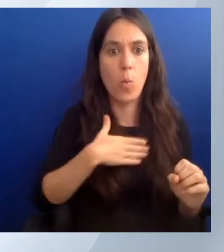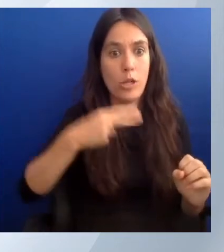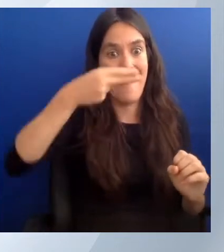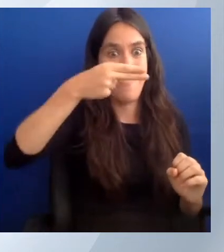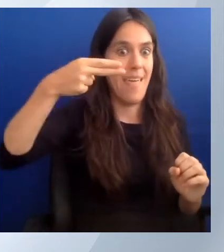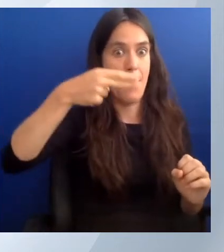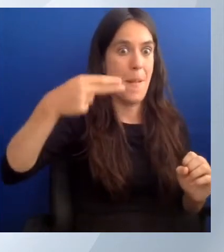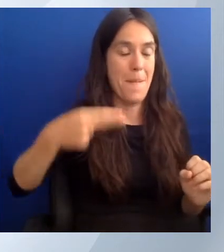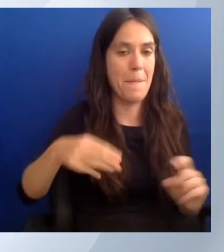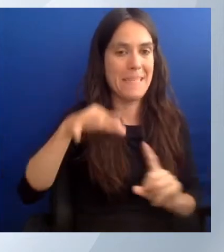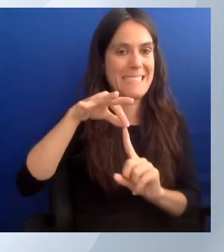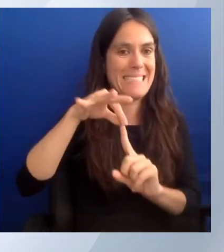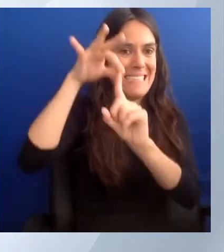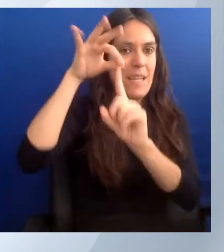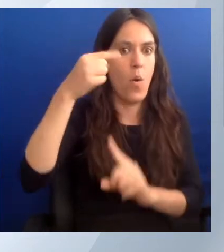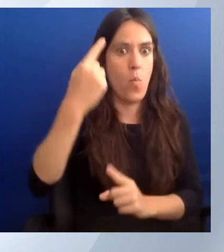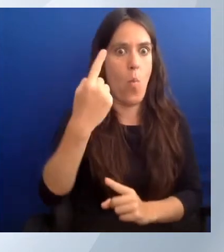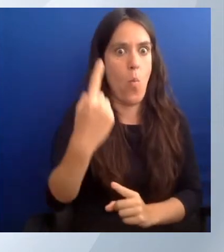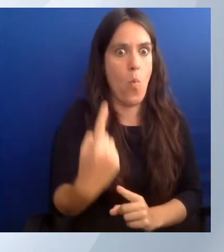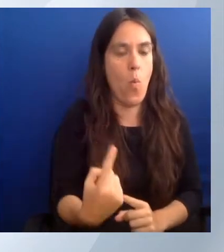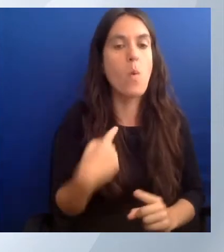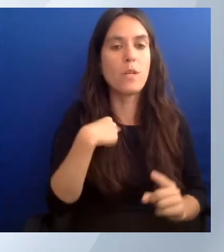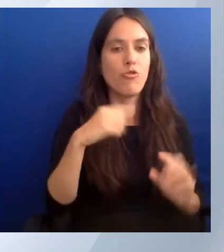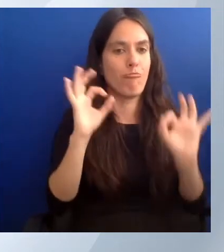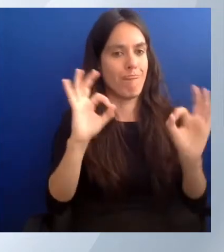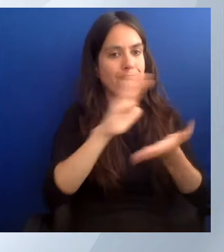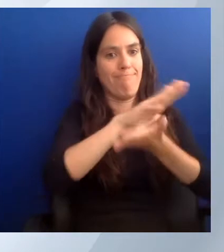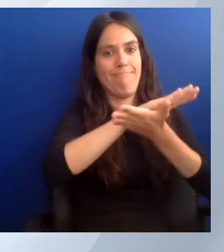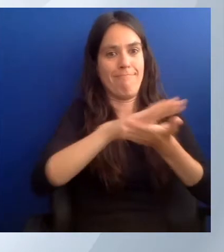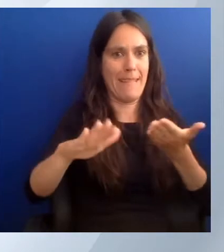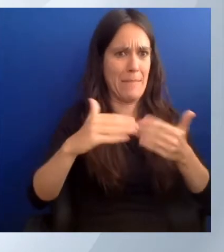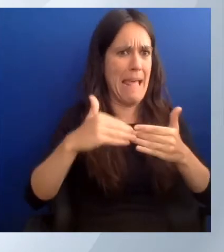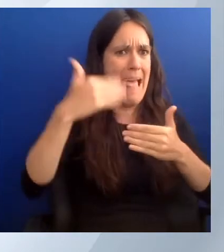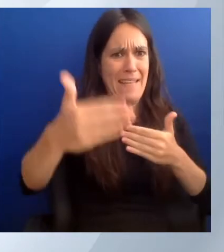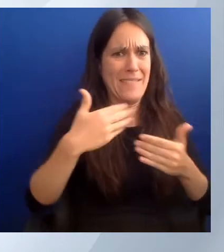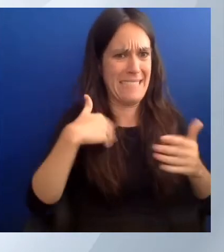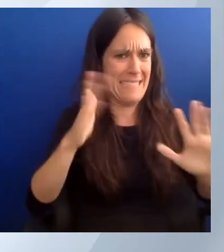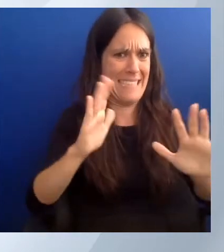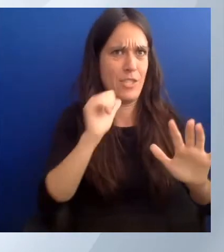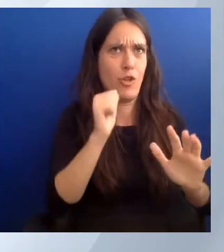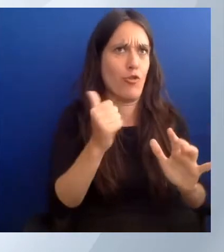by adding the date time now ticks to the end of it. Please don't do this. This is not a good solution.